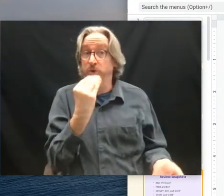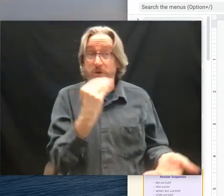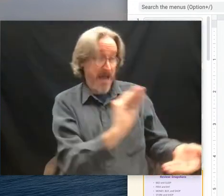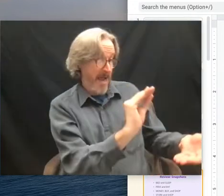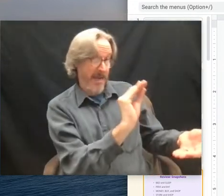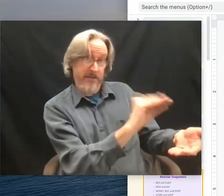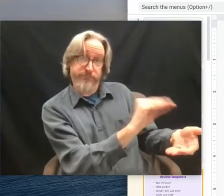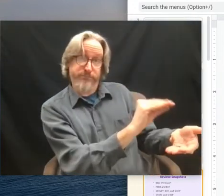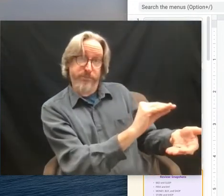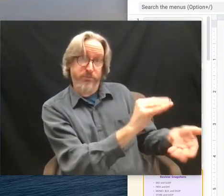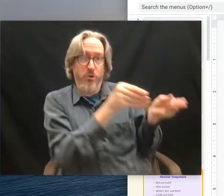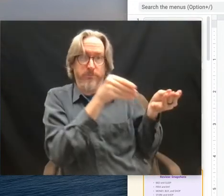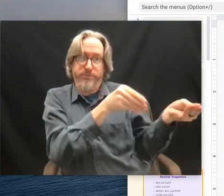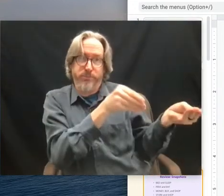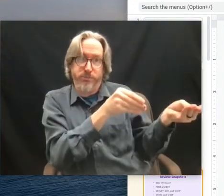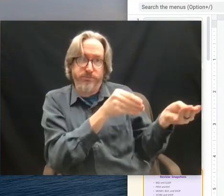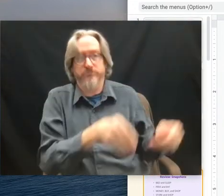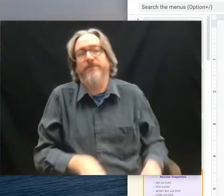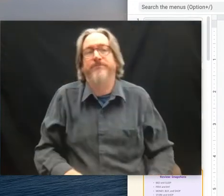Food right.